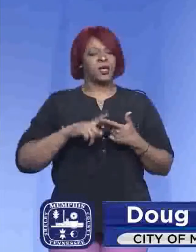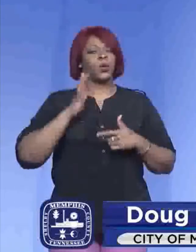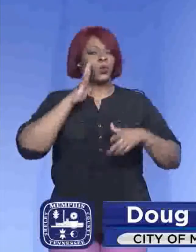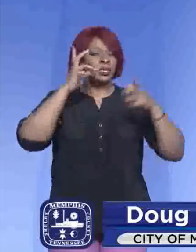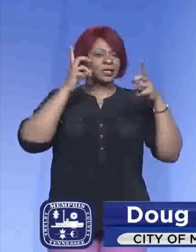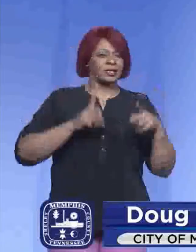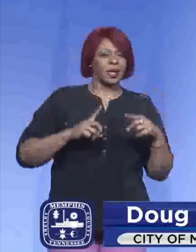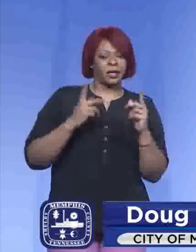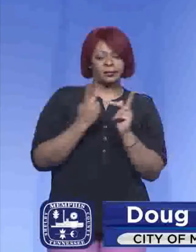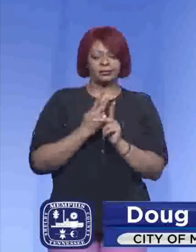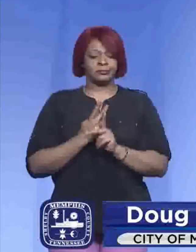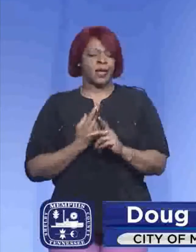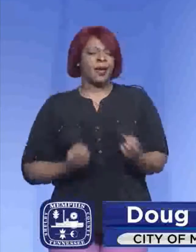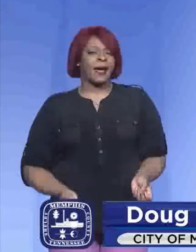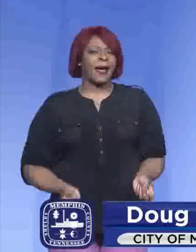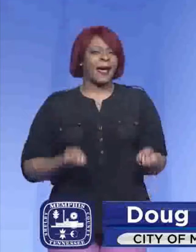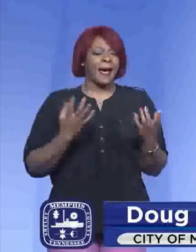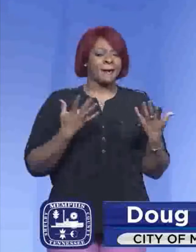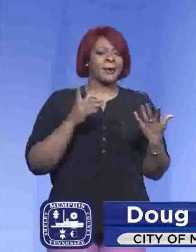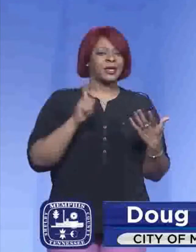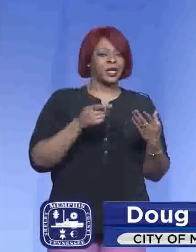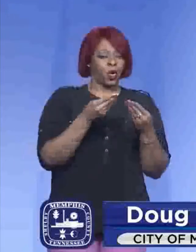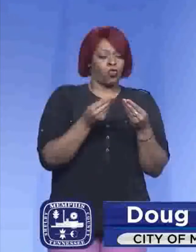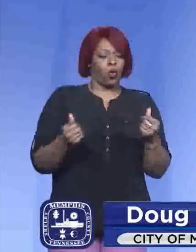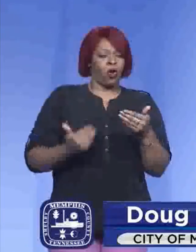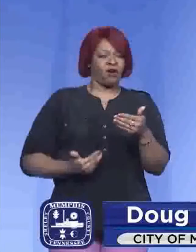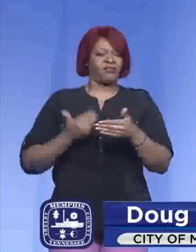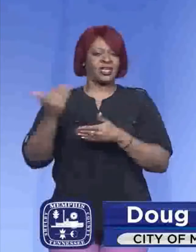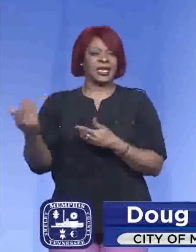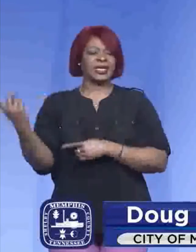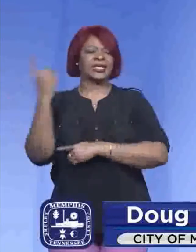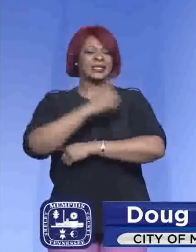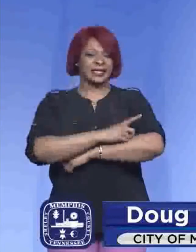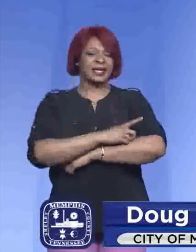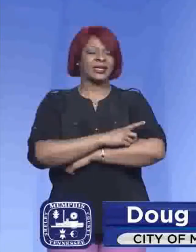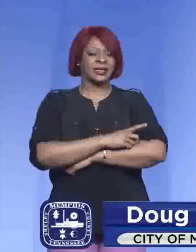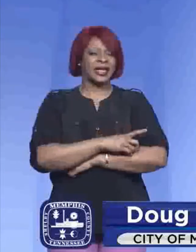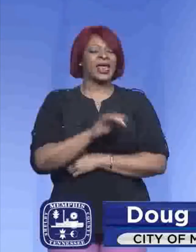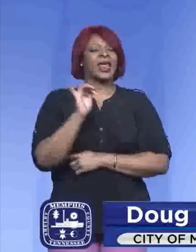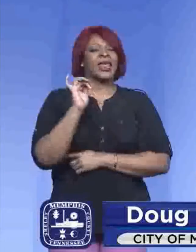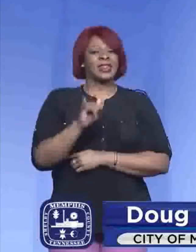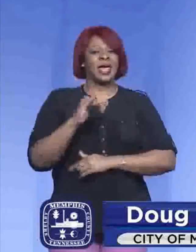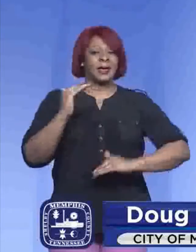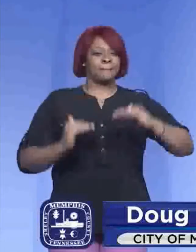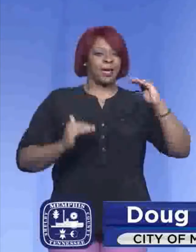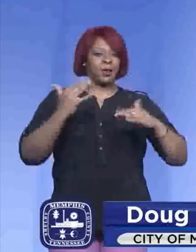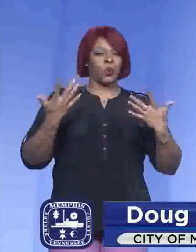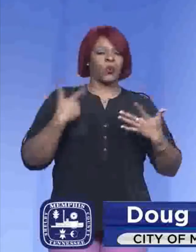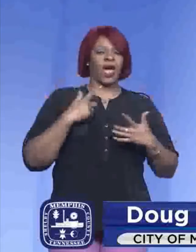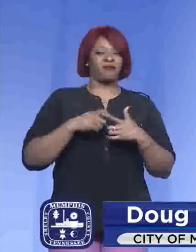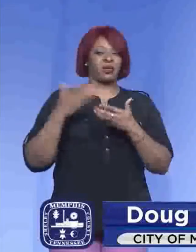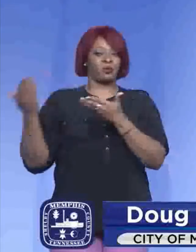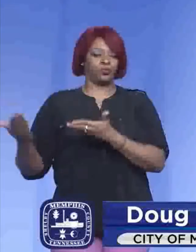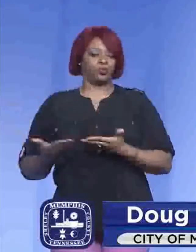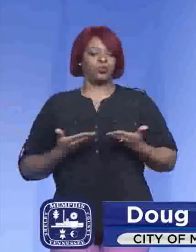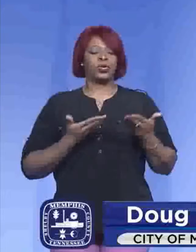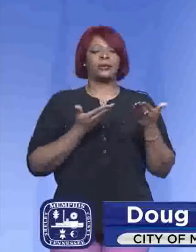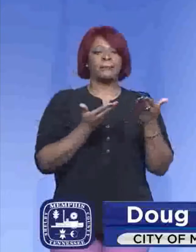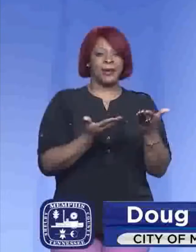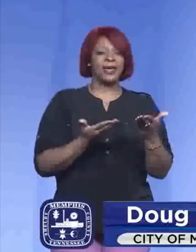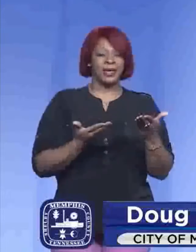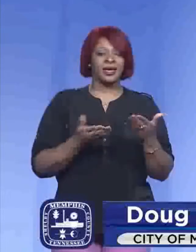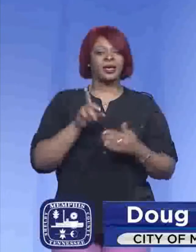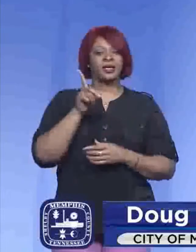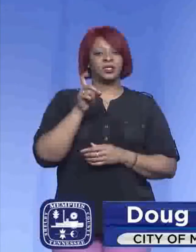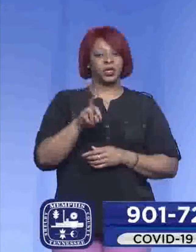decide how many we need to thaw for the next day from the freezer. That is balanced by what we have to bring back at night. So